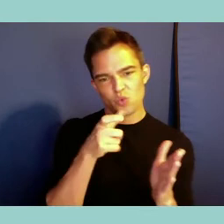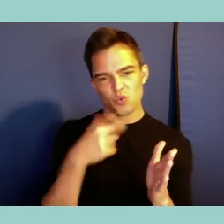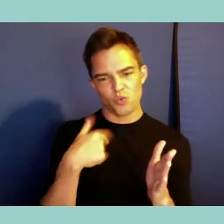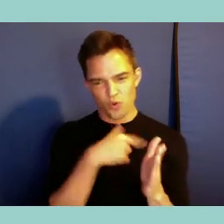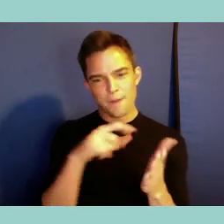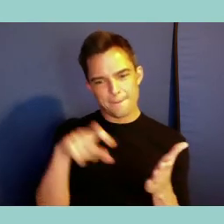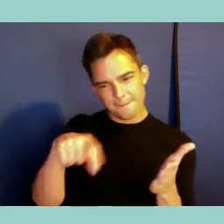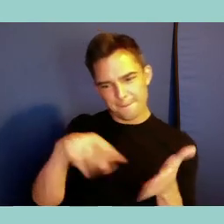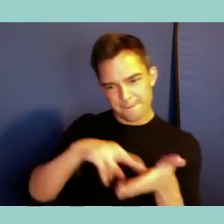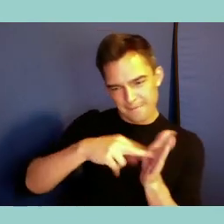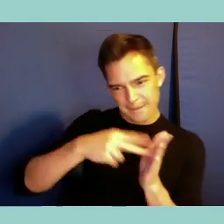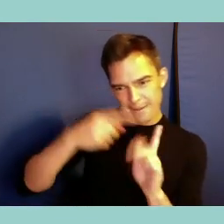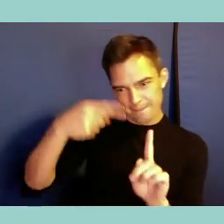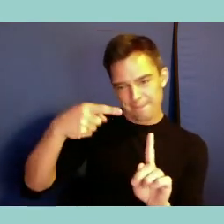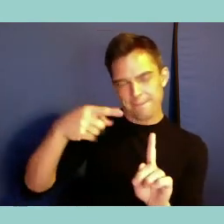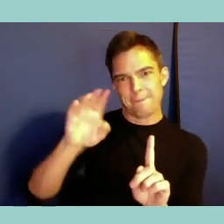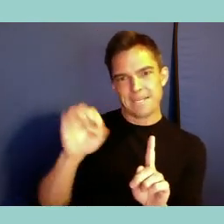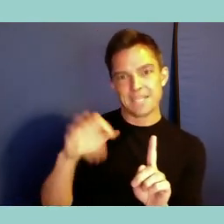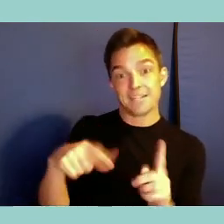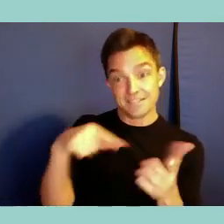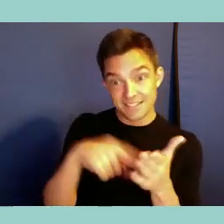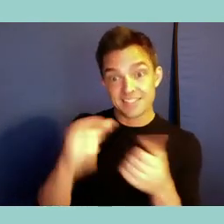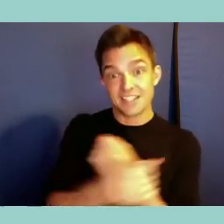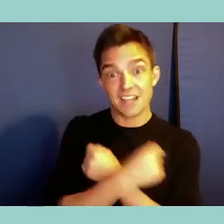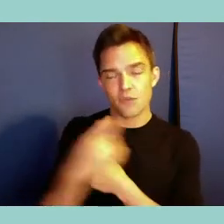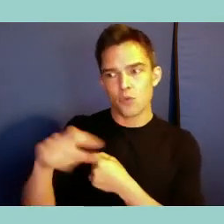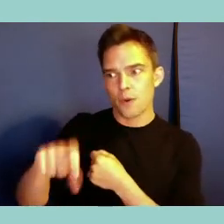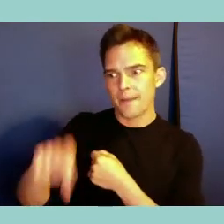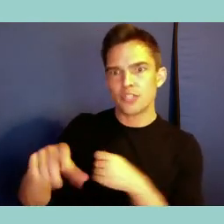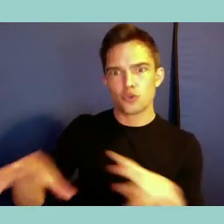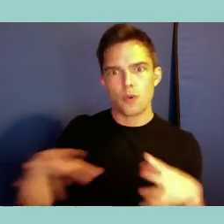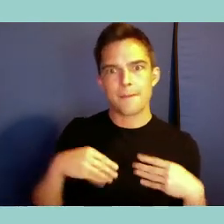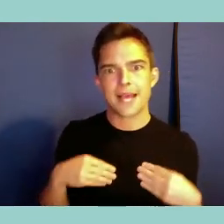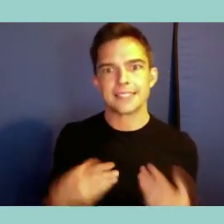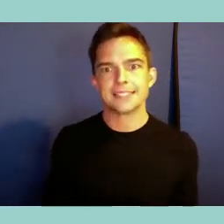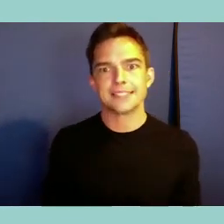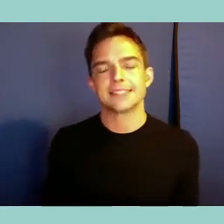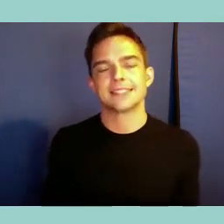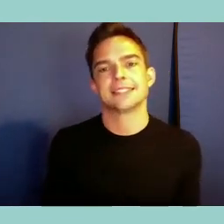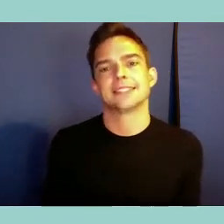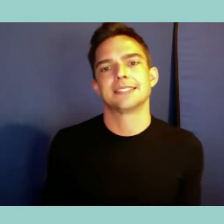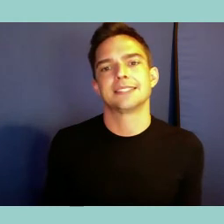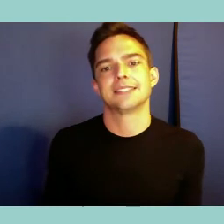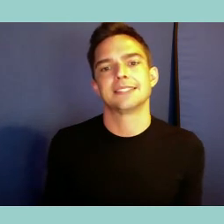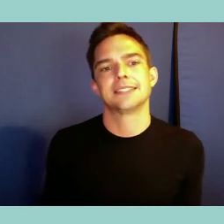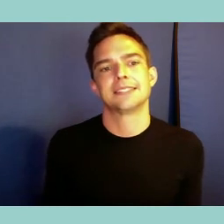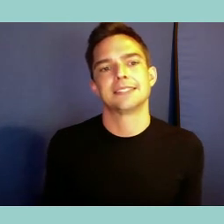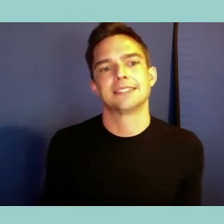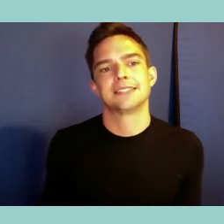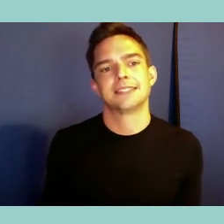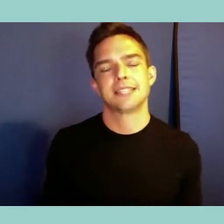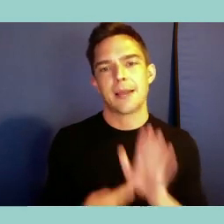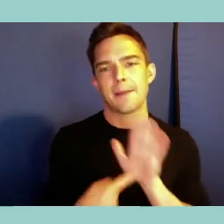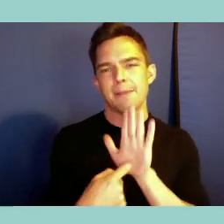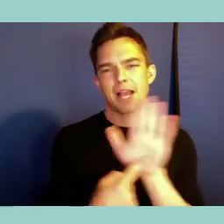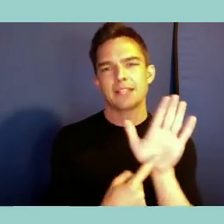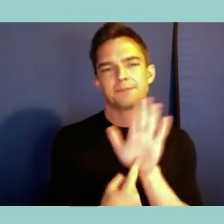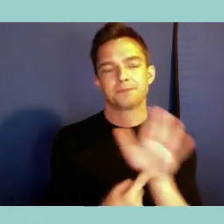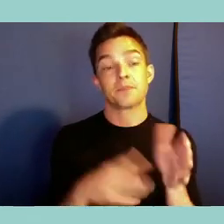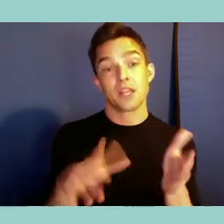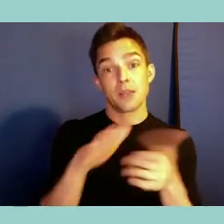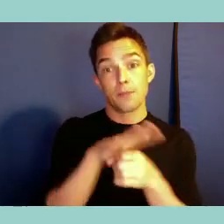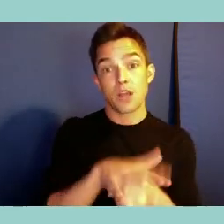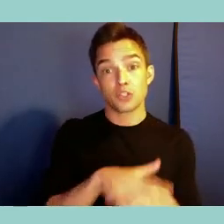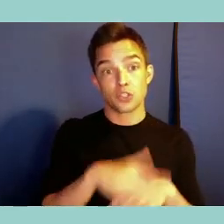to be. This is the love we are meant to embody. Now, the pressure is on